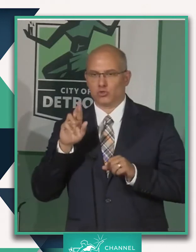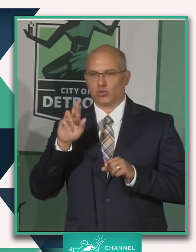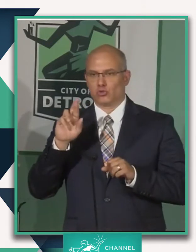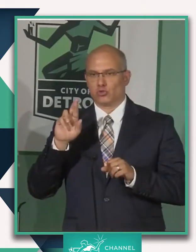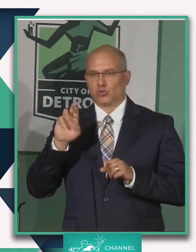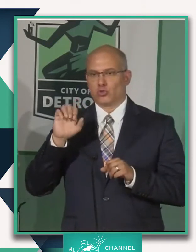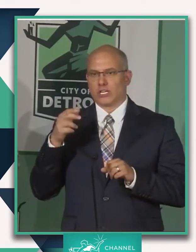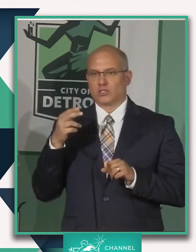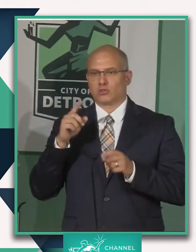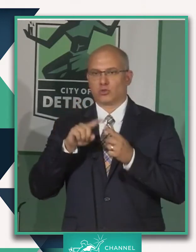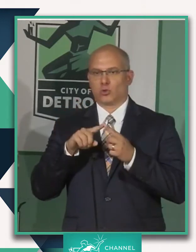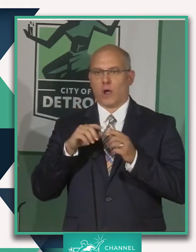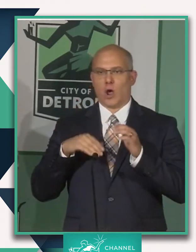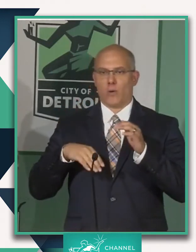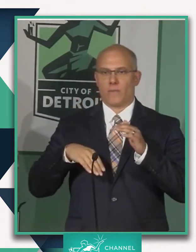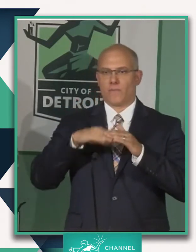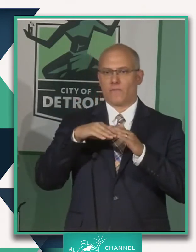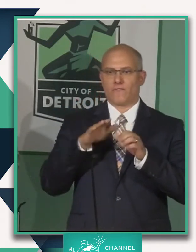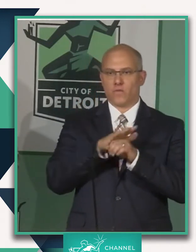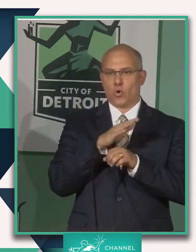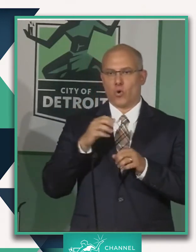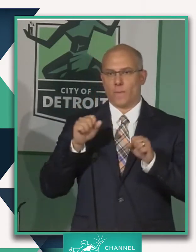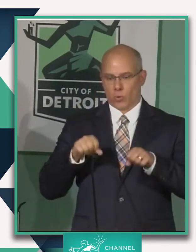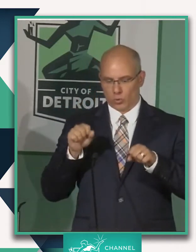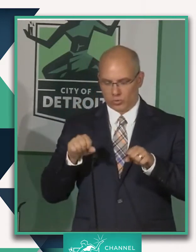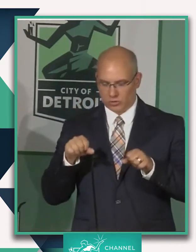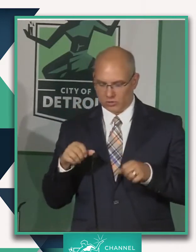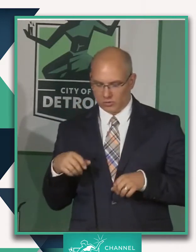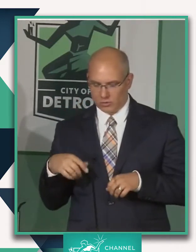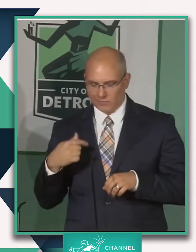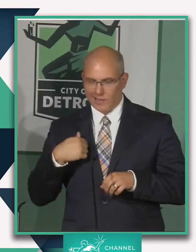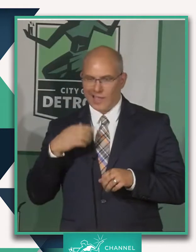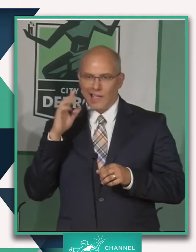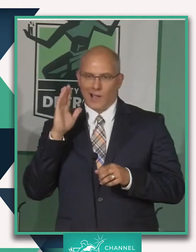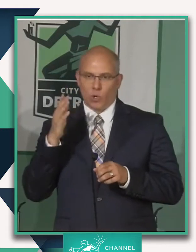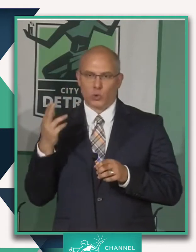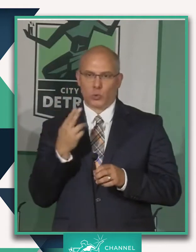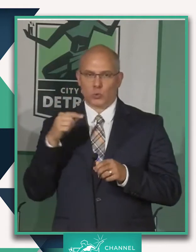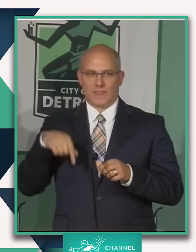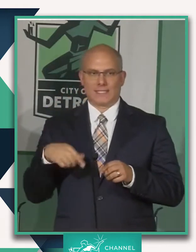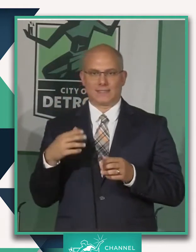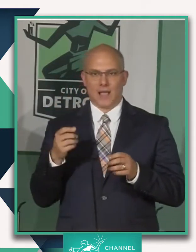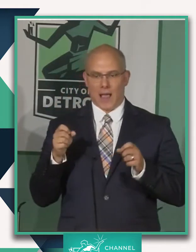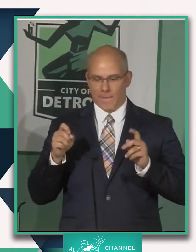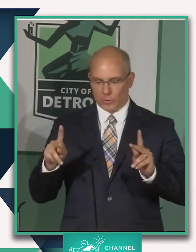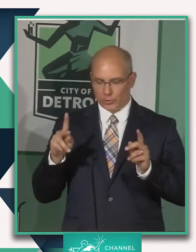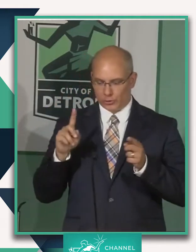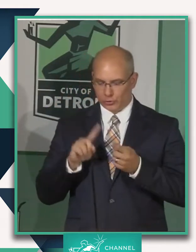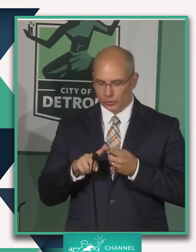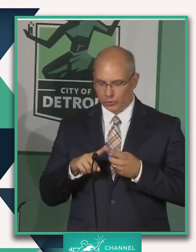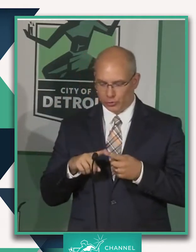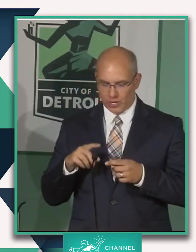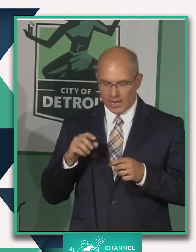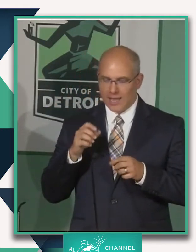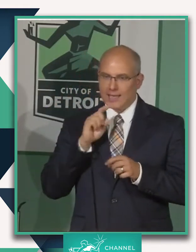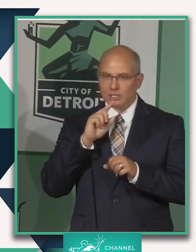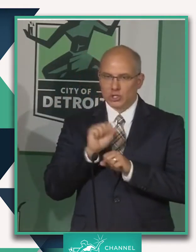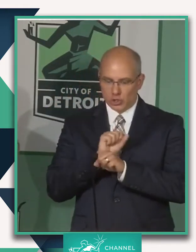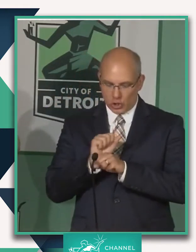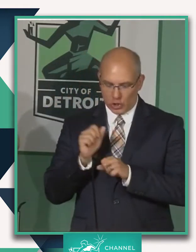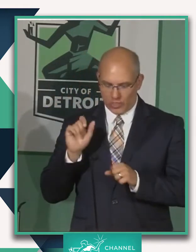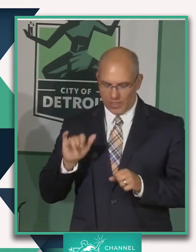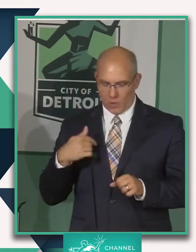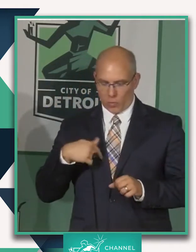get equal rights because that's something we deserve, and outreach to our full potential. I'm going to use this